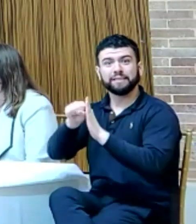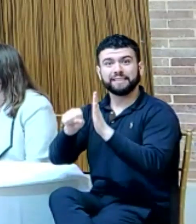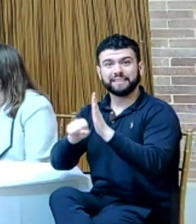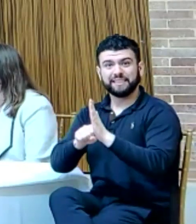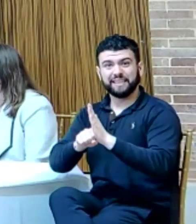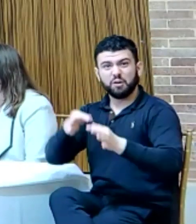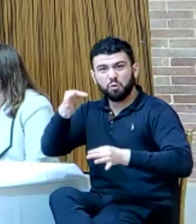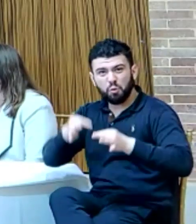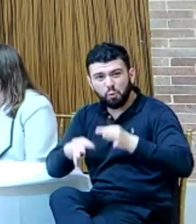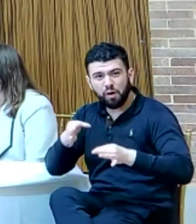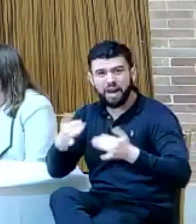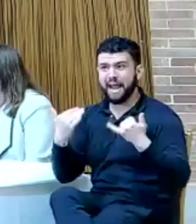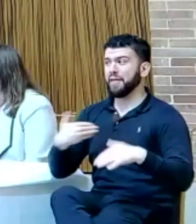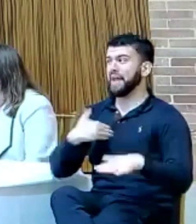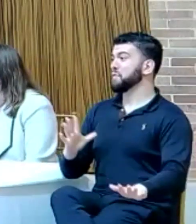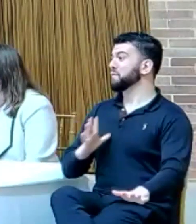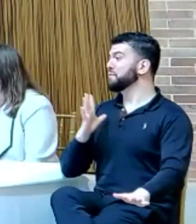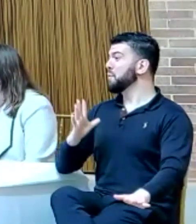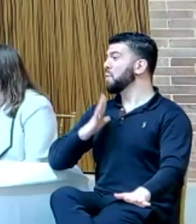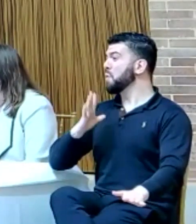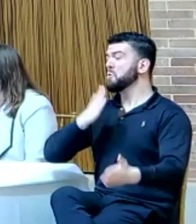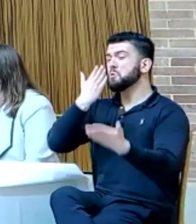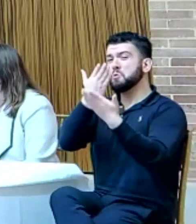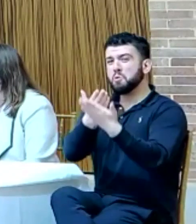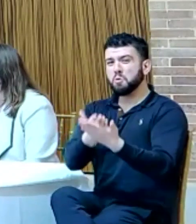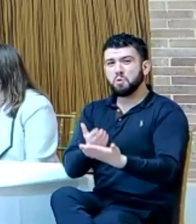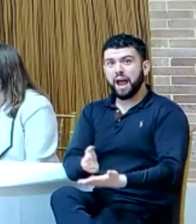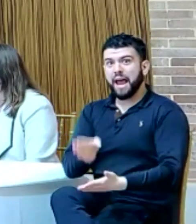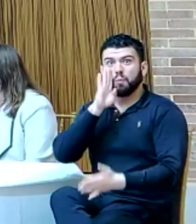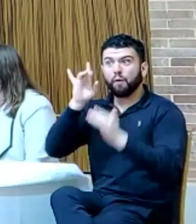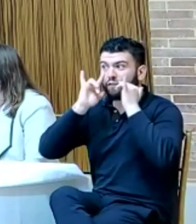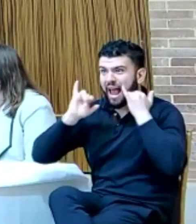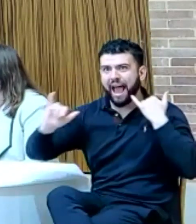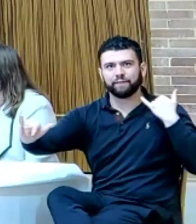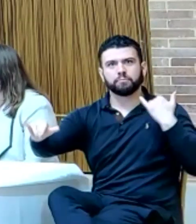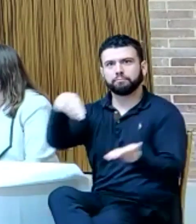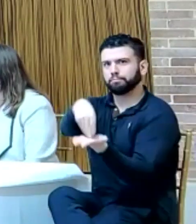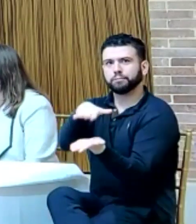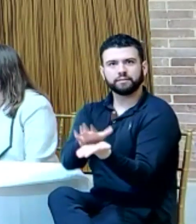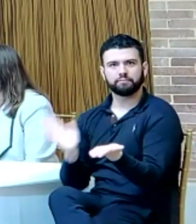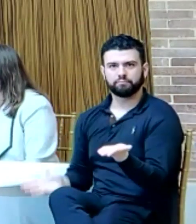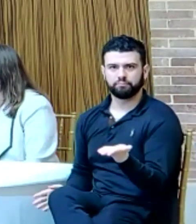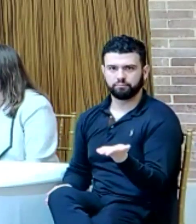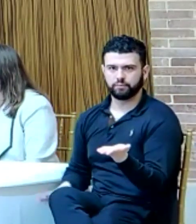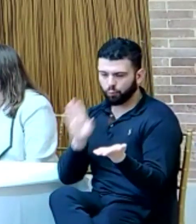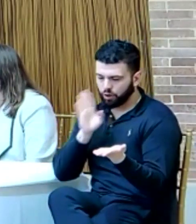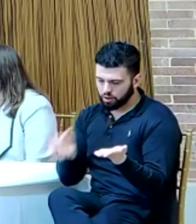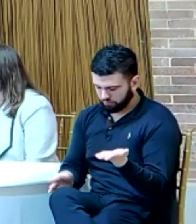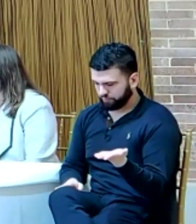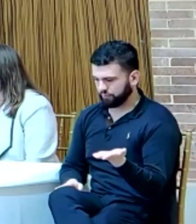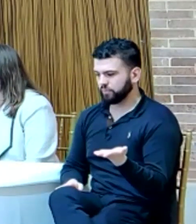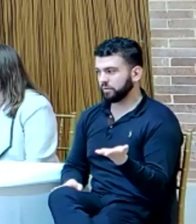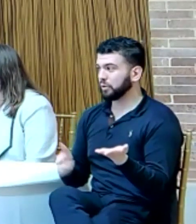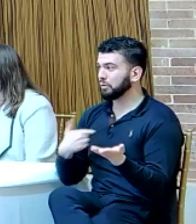making formal findings that will forever out there in black and white um so I would just